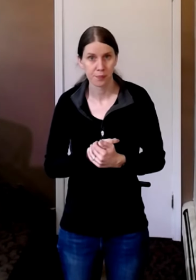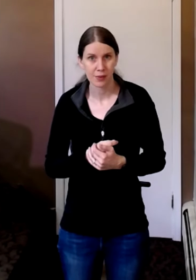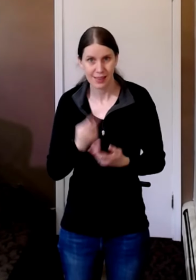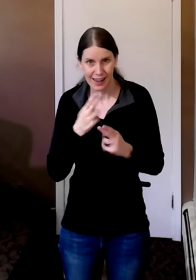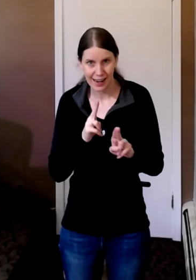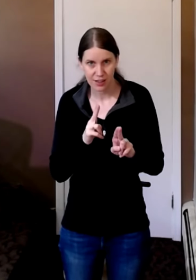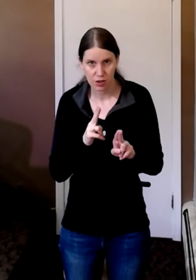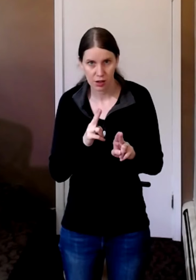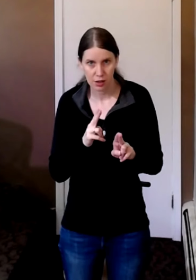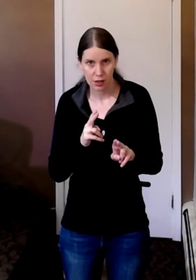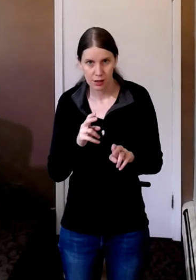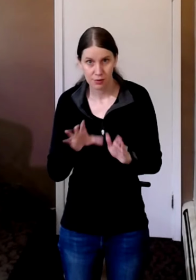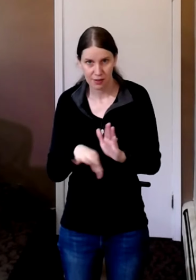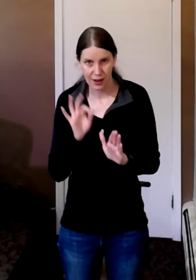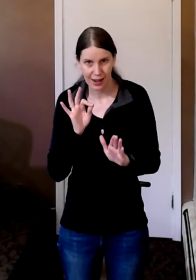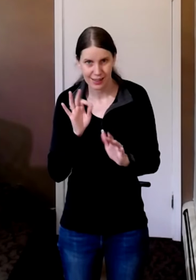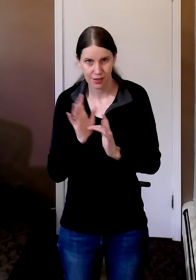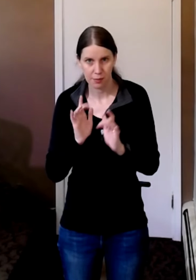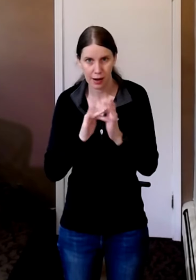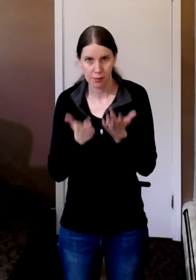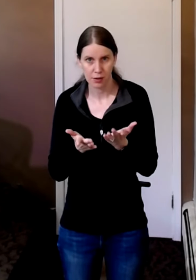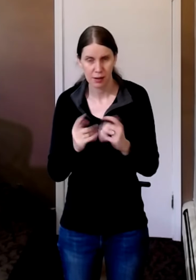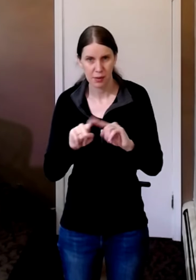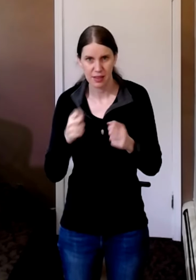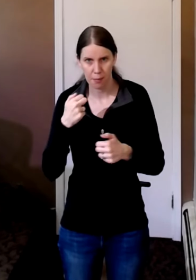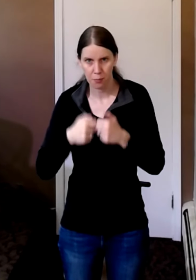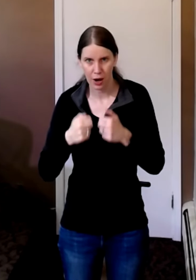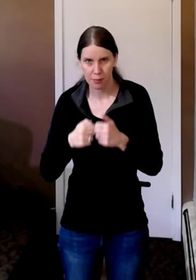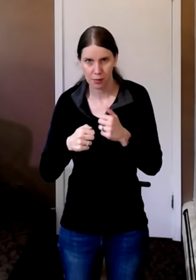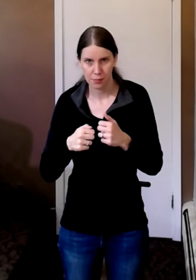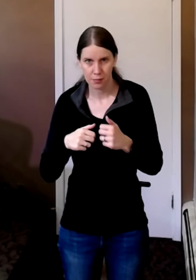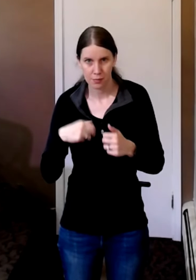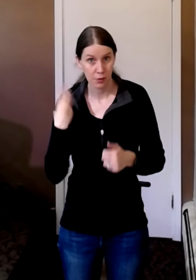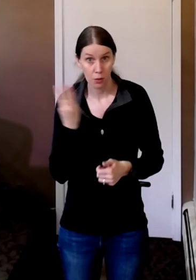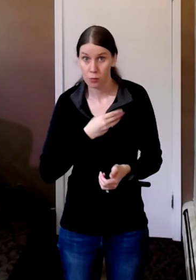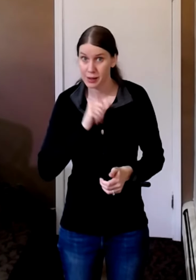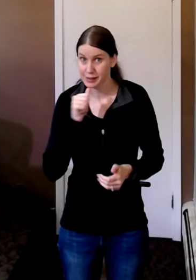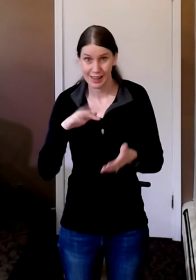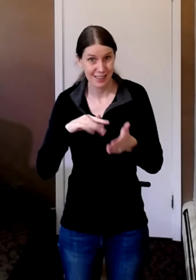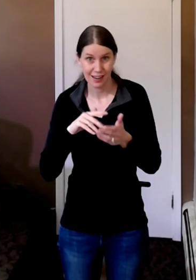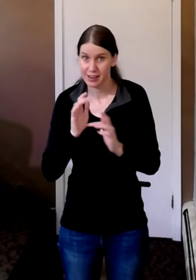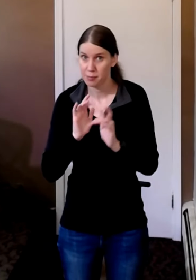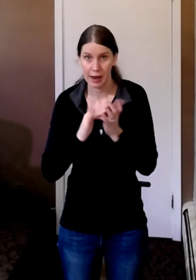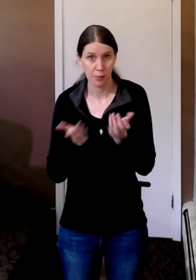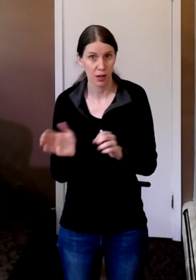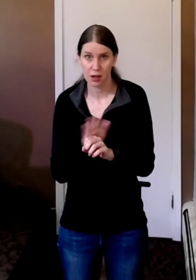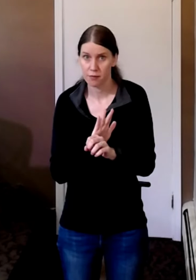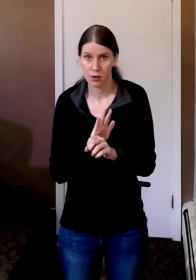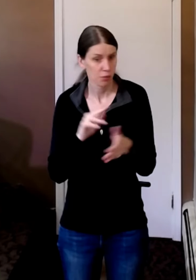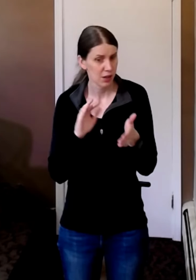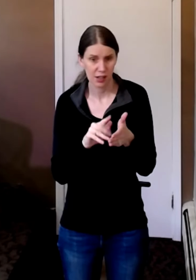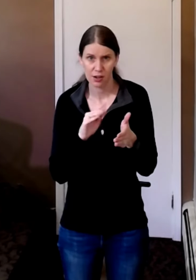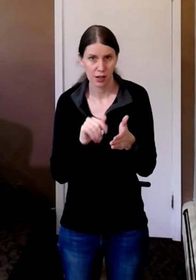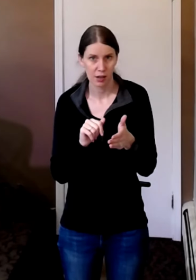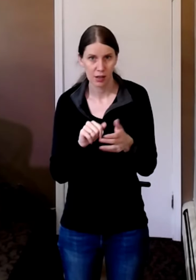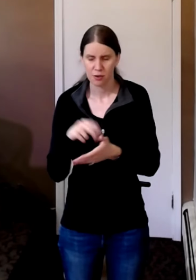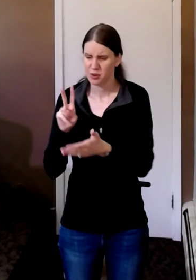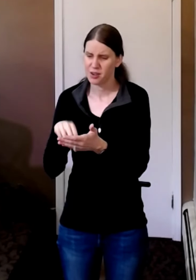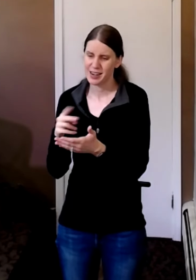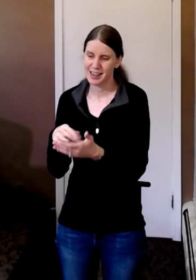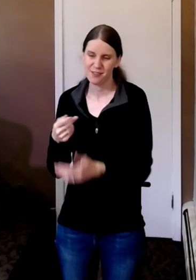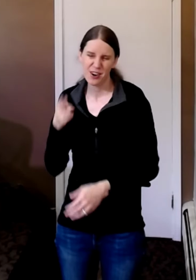The answers that we need are in the Bible. The problem is we're not in the Bible enough. We don't study it. We read it like a